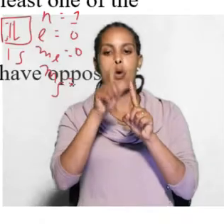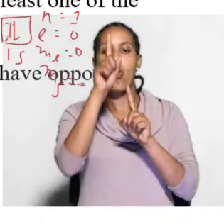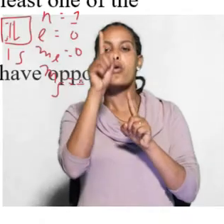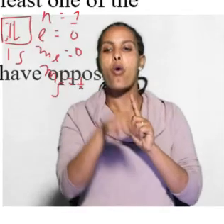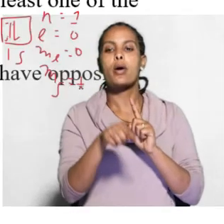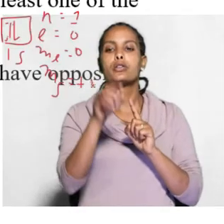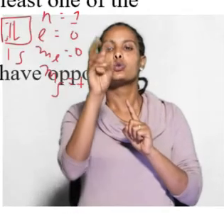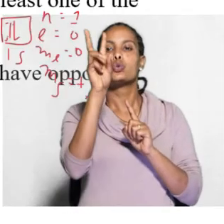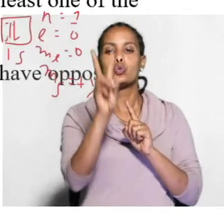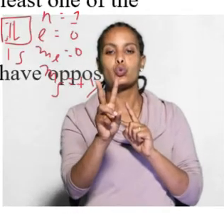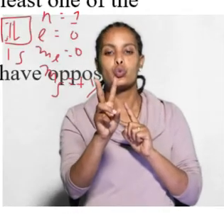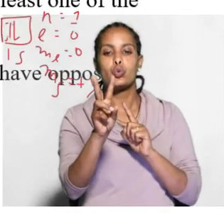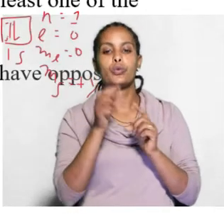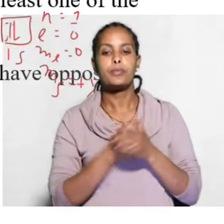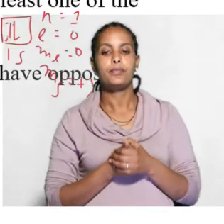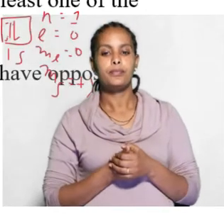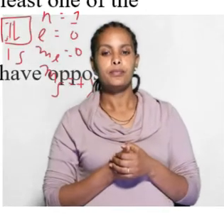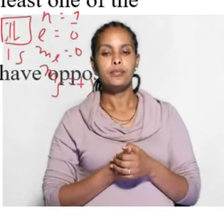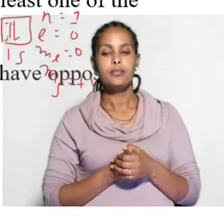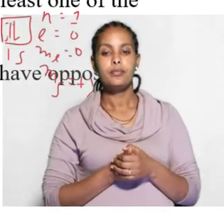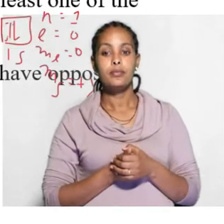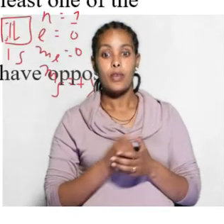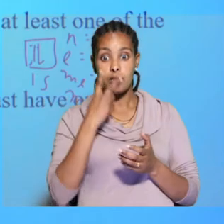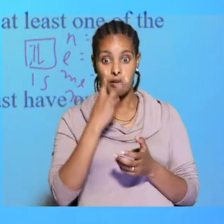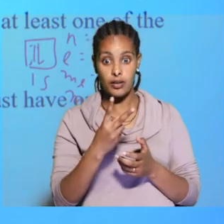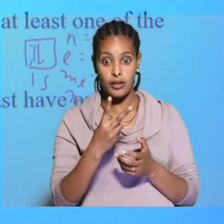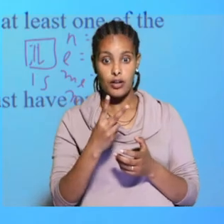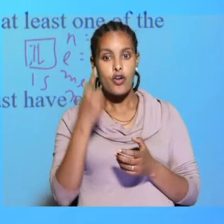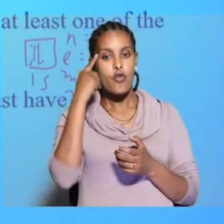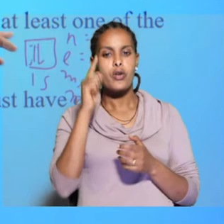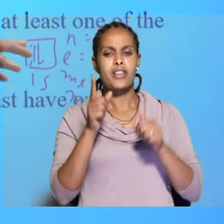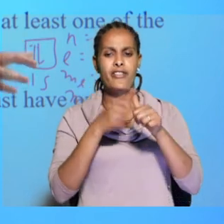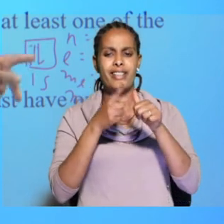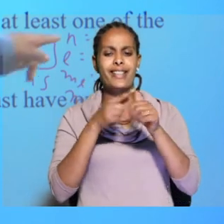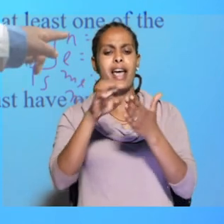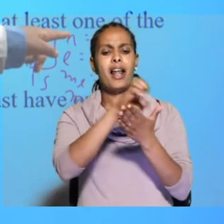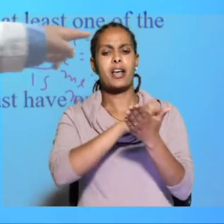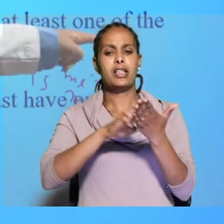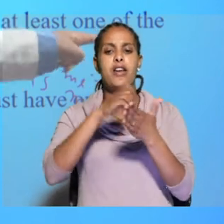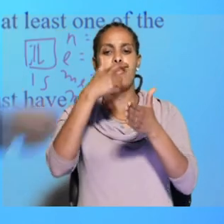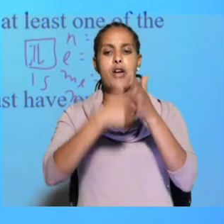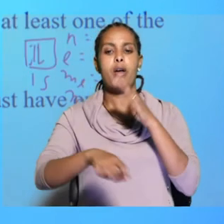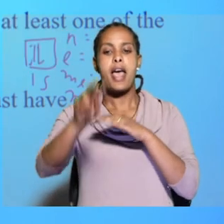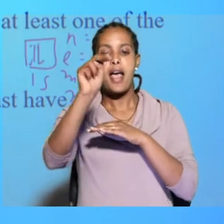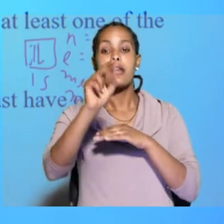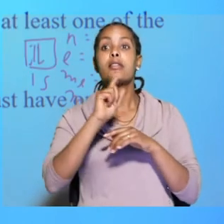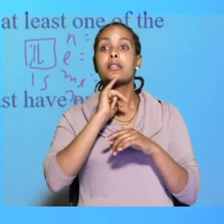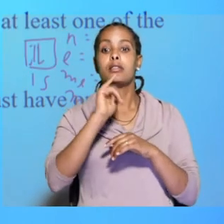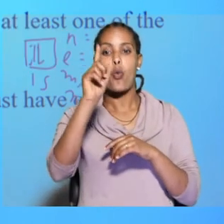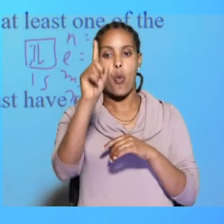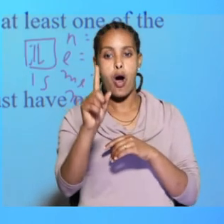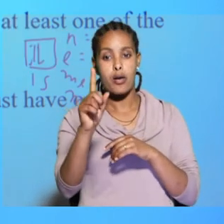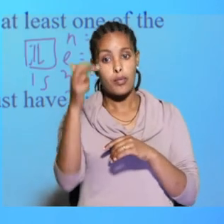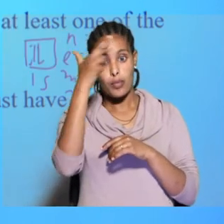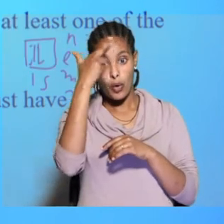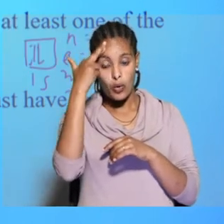2. Plus 1 over 2. You see? For the first electron, the value of N is 1. Because it